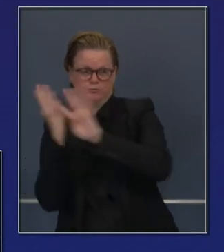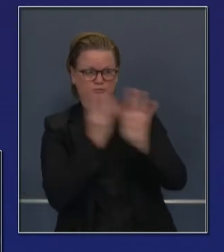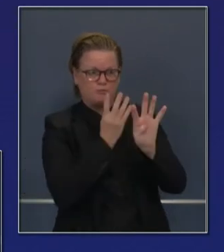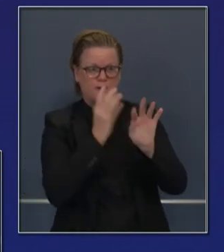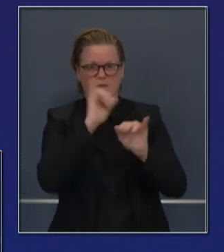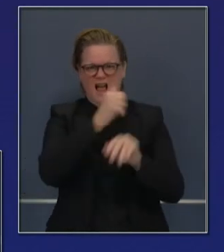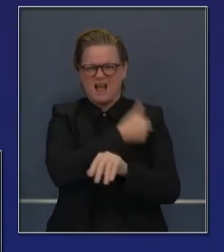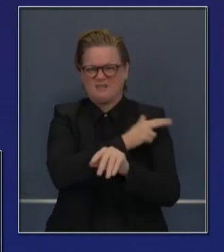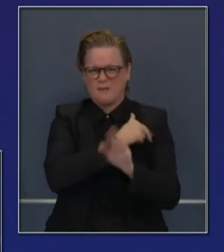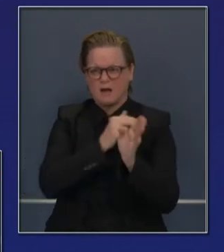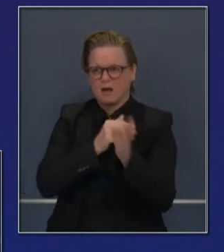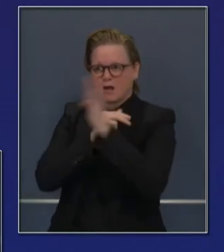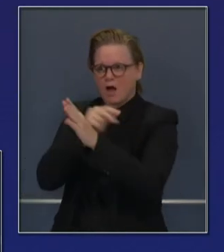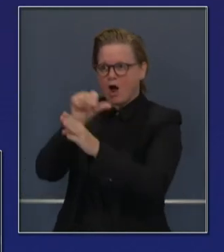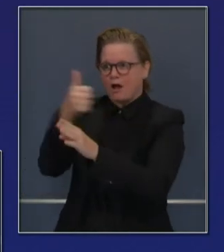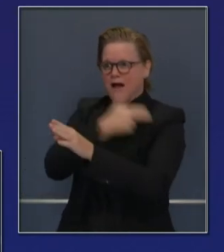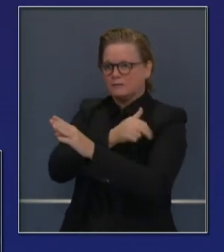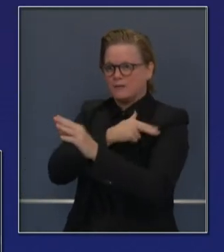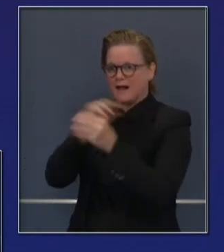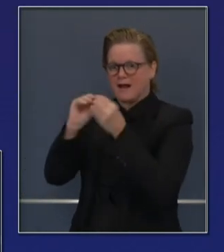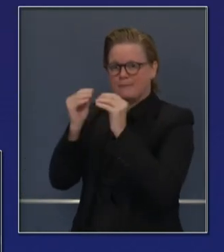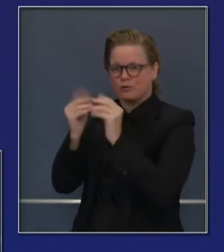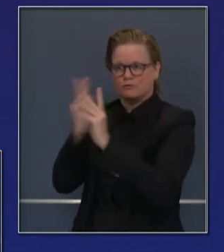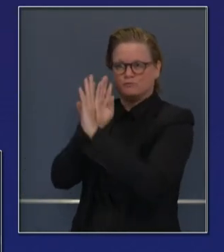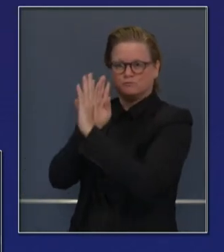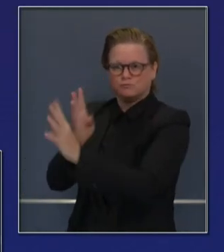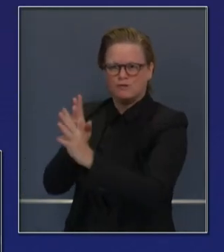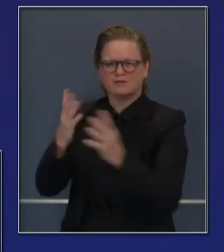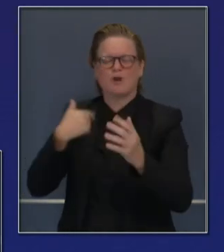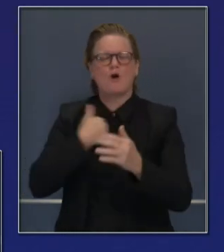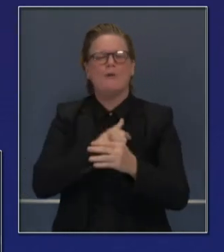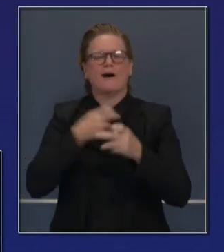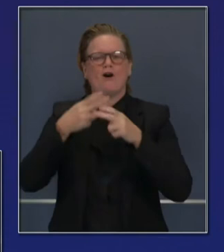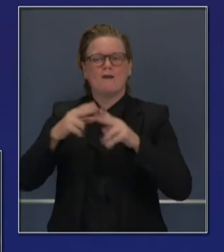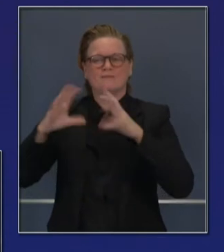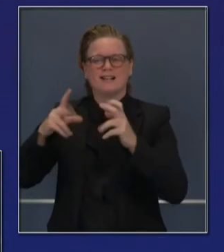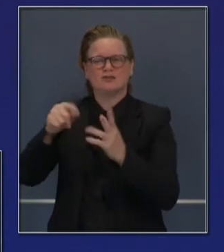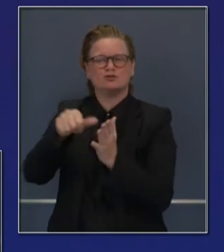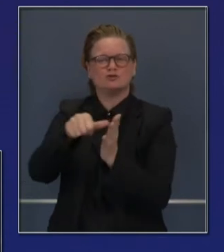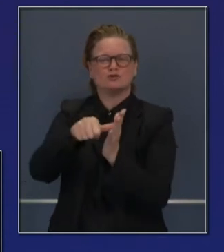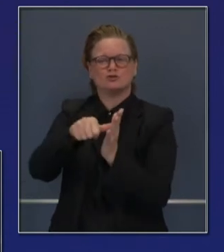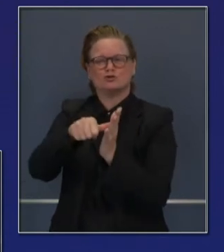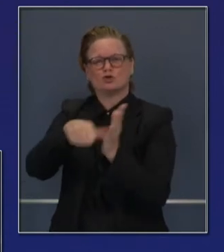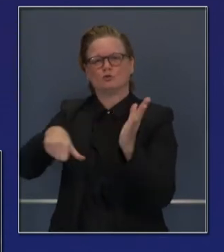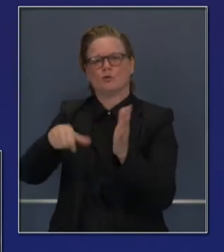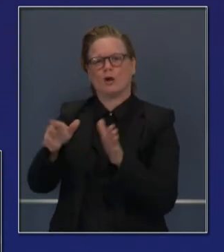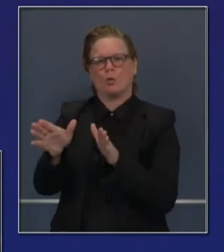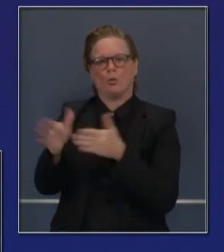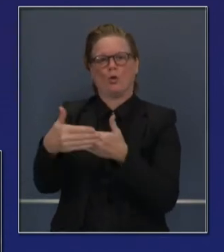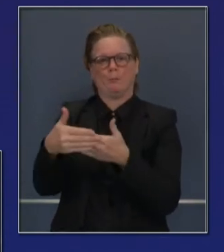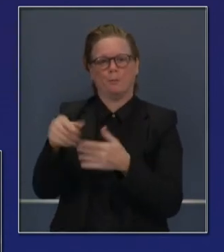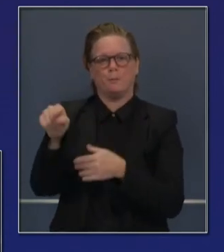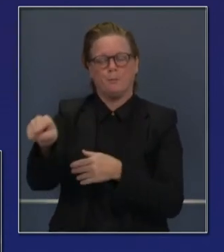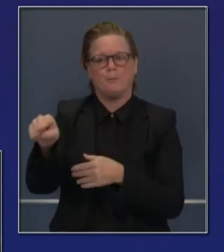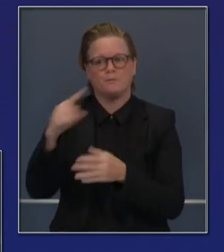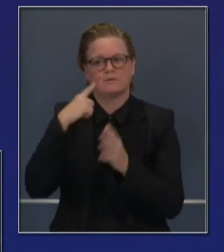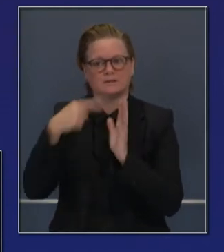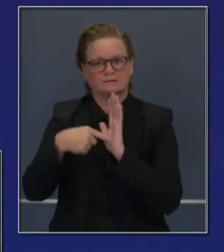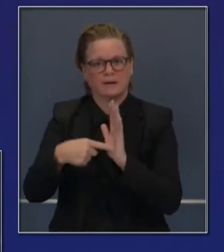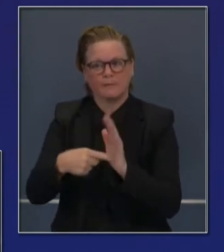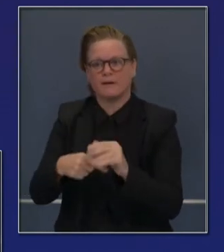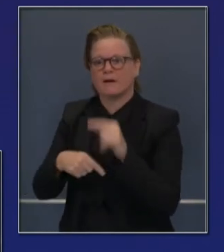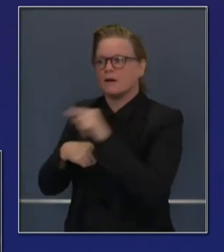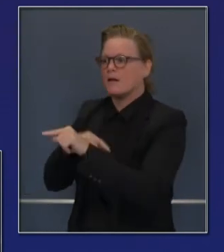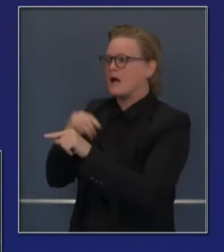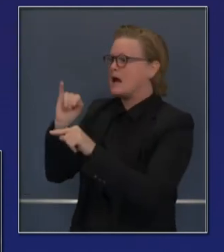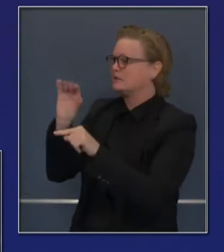ICU equivalent beds. What we worry about at this time is specifically the ICUs. The governor mentioned that cases